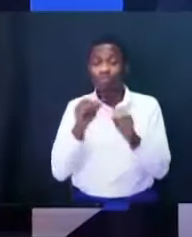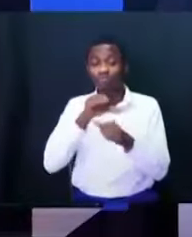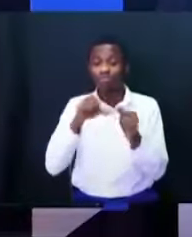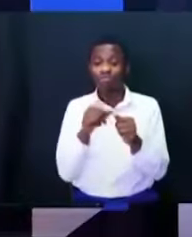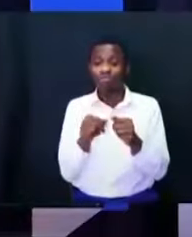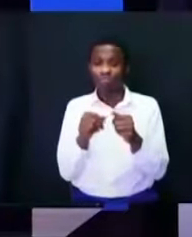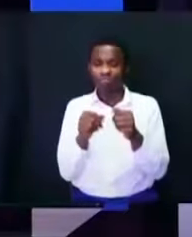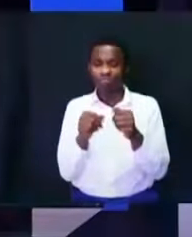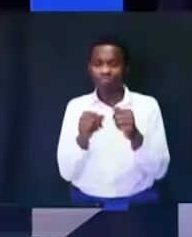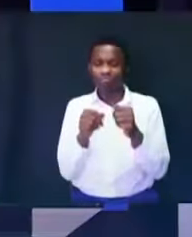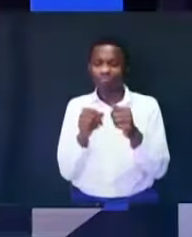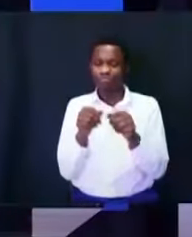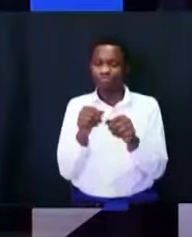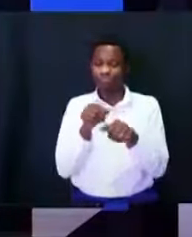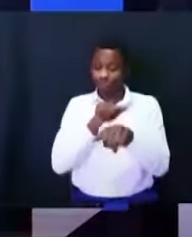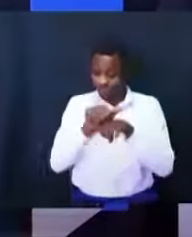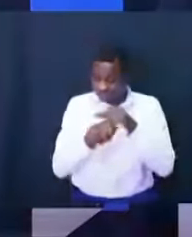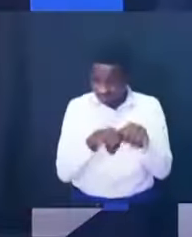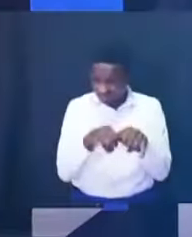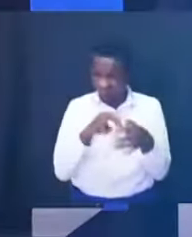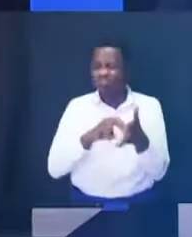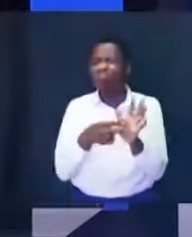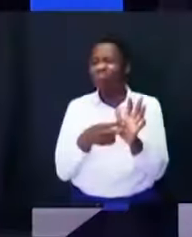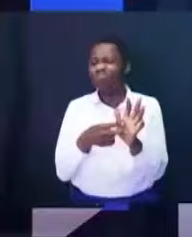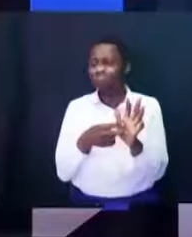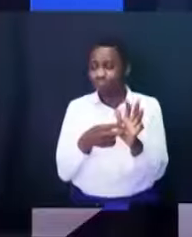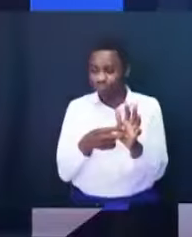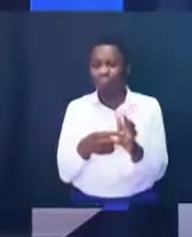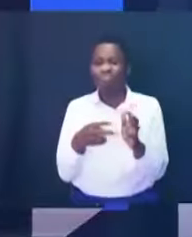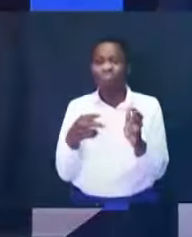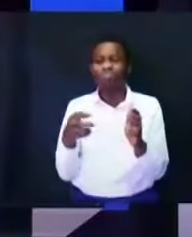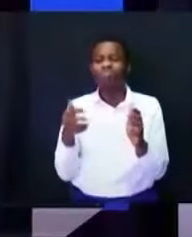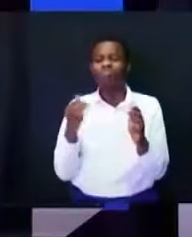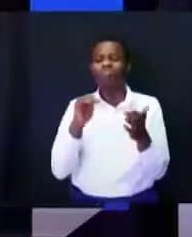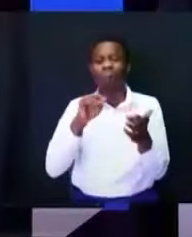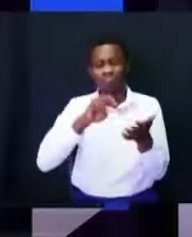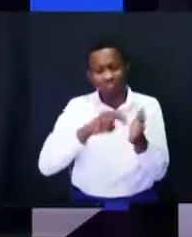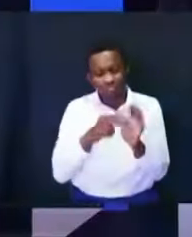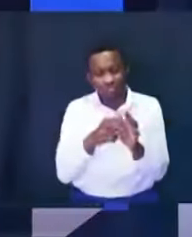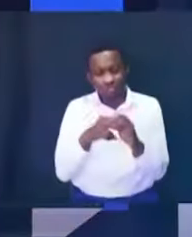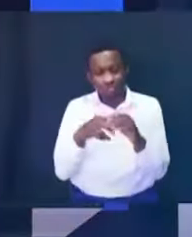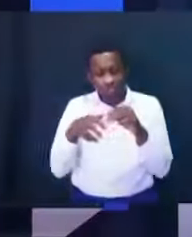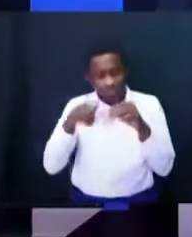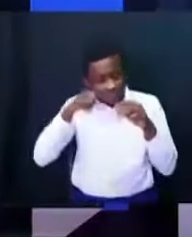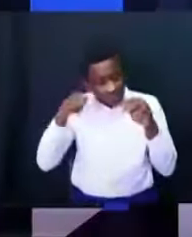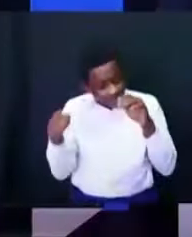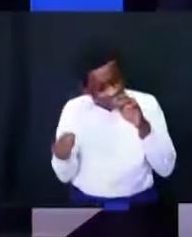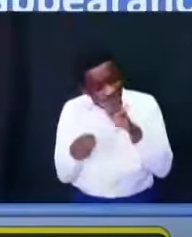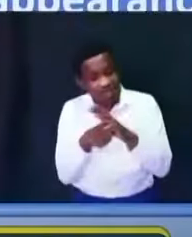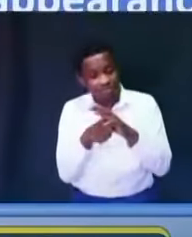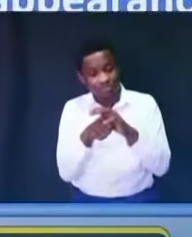deceive is to conceal or cover up cover up